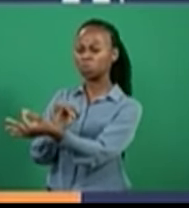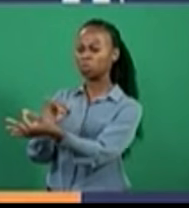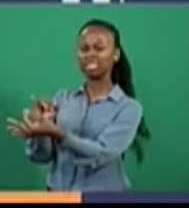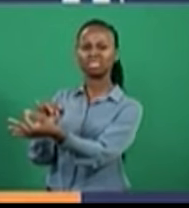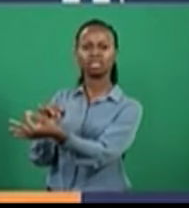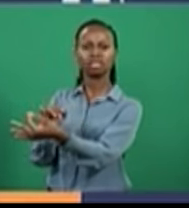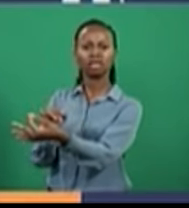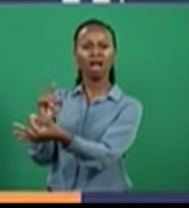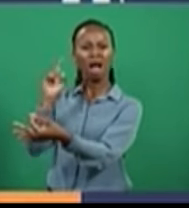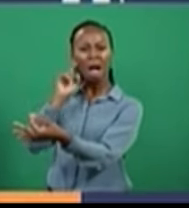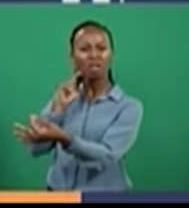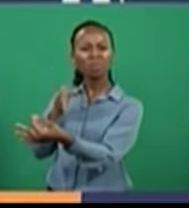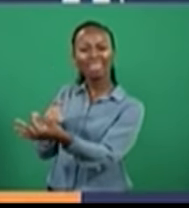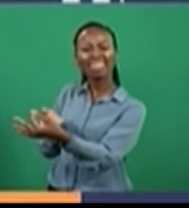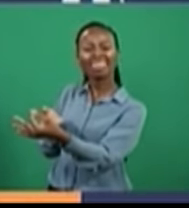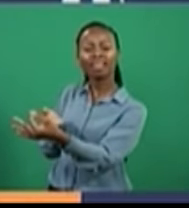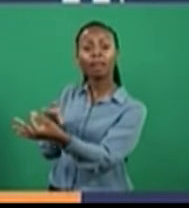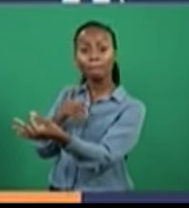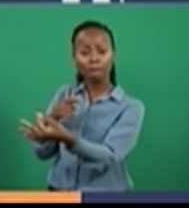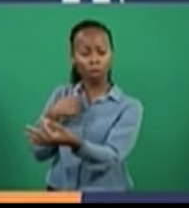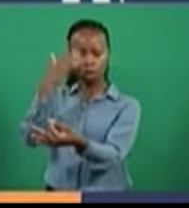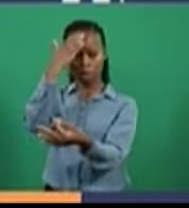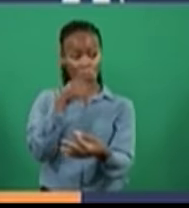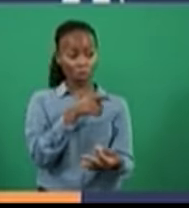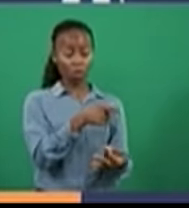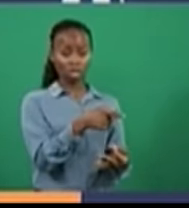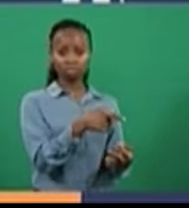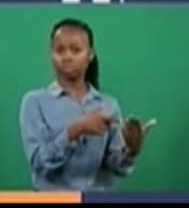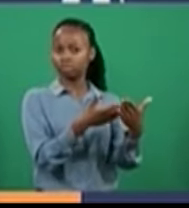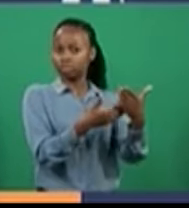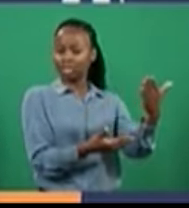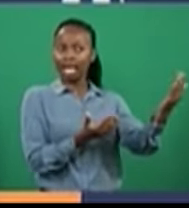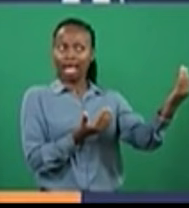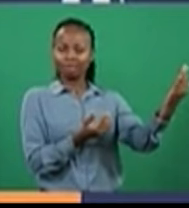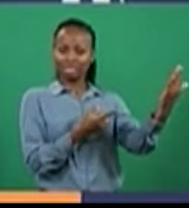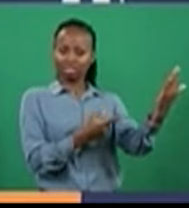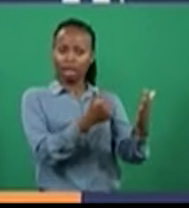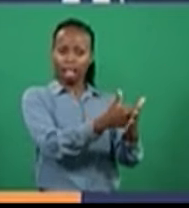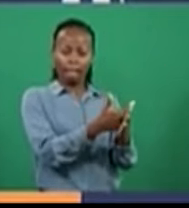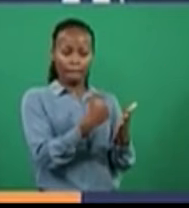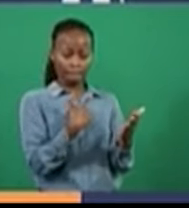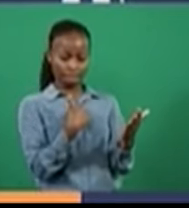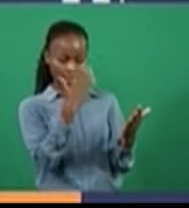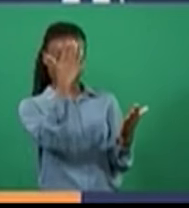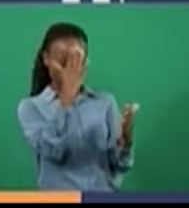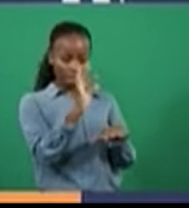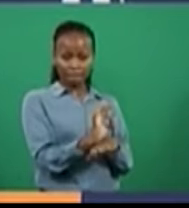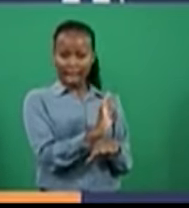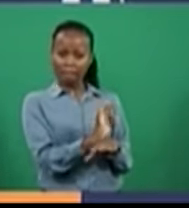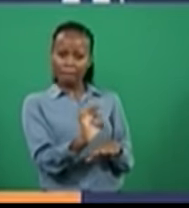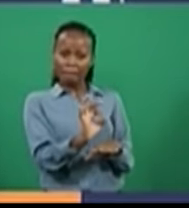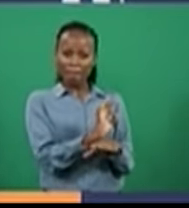looking. But we are also cognizant of the fact that the most recent inflation prints